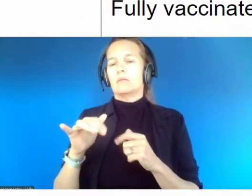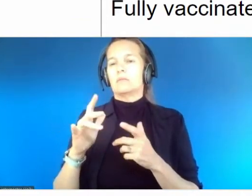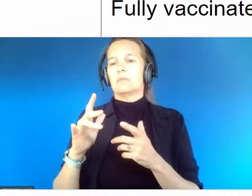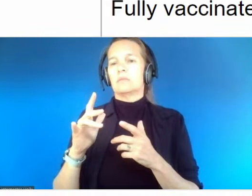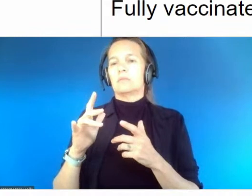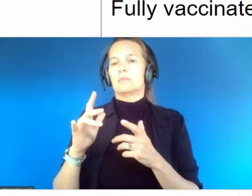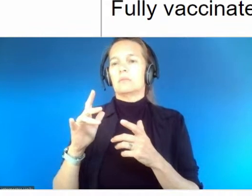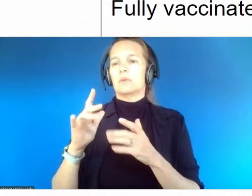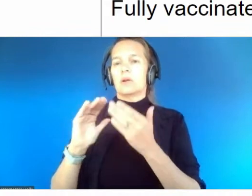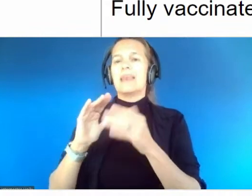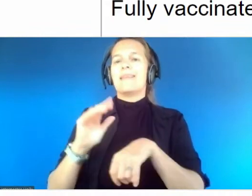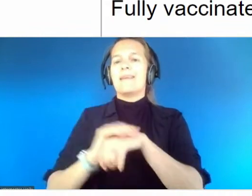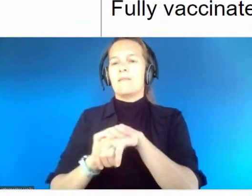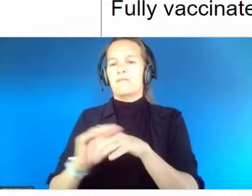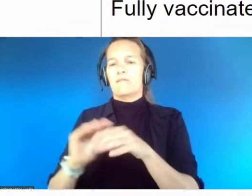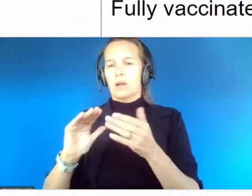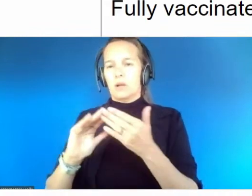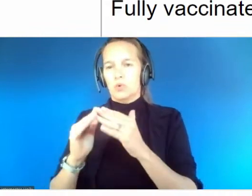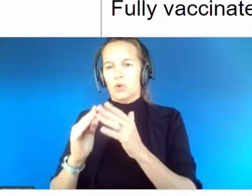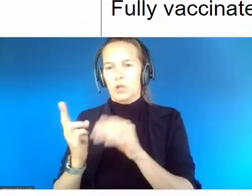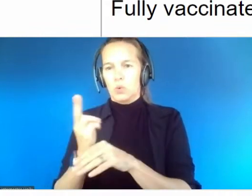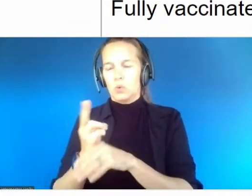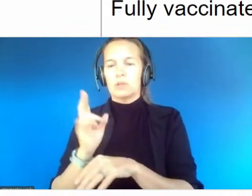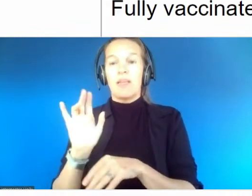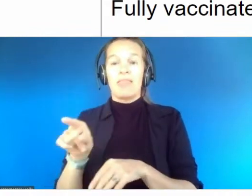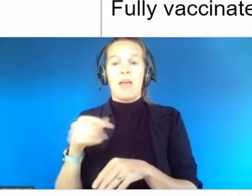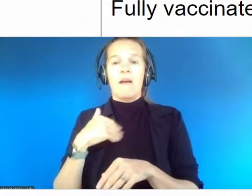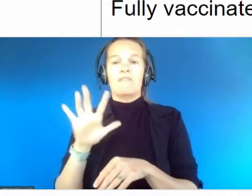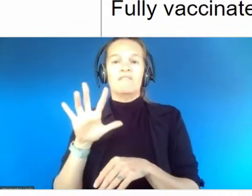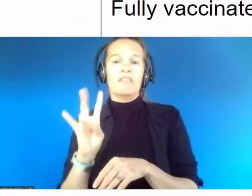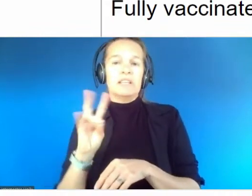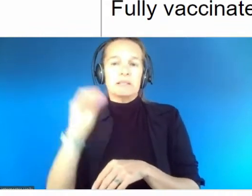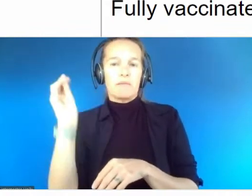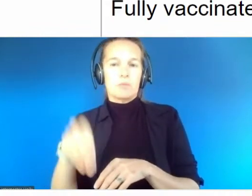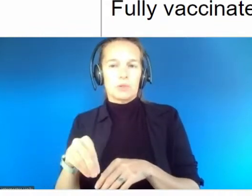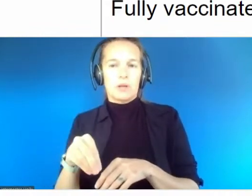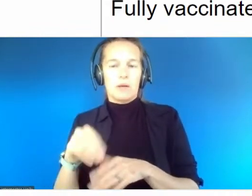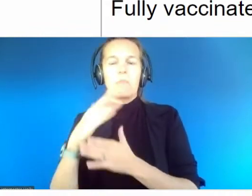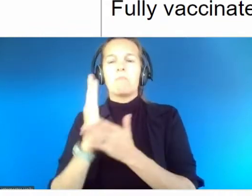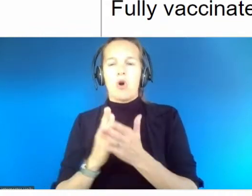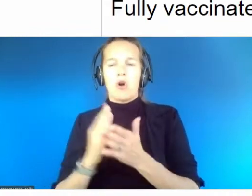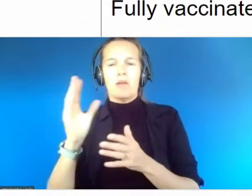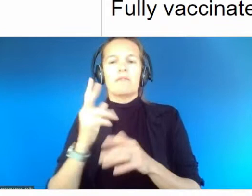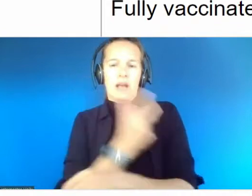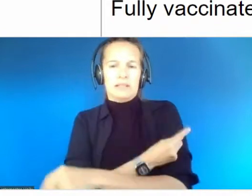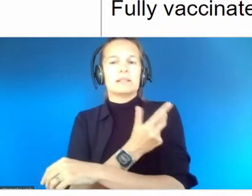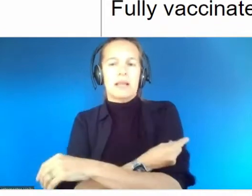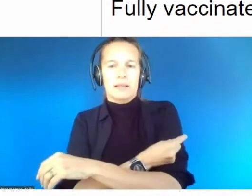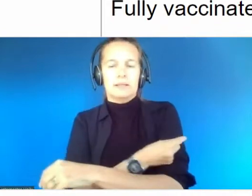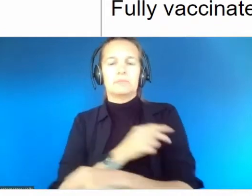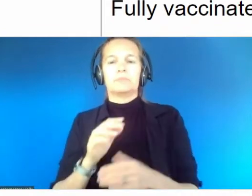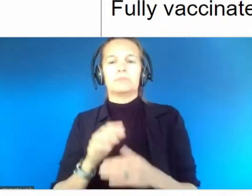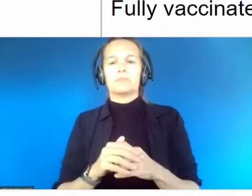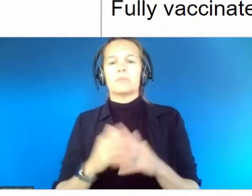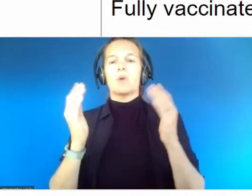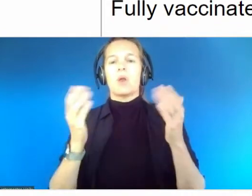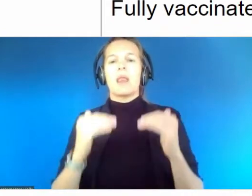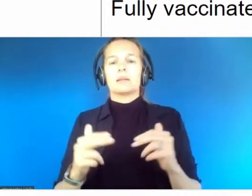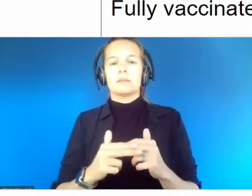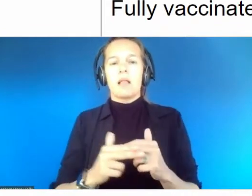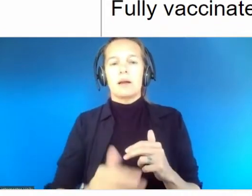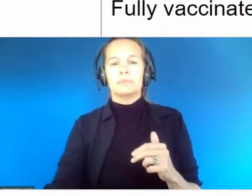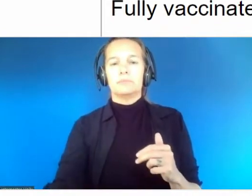use, and they have only had 57% who are at least partially vaccinated. And the next